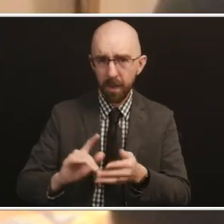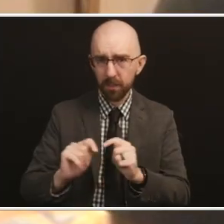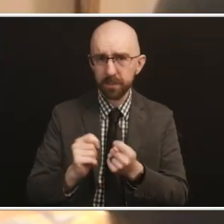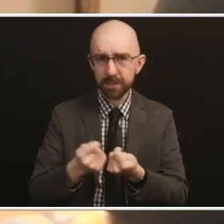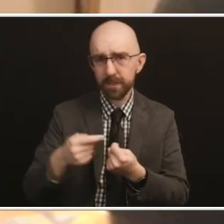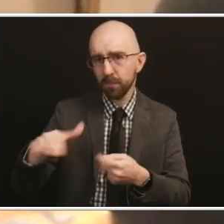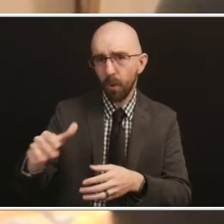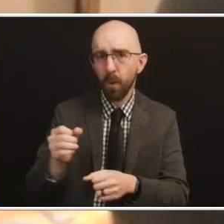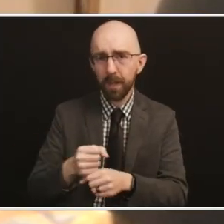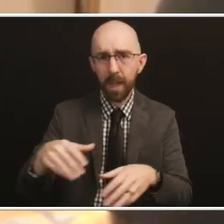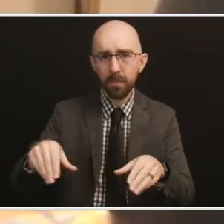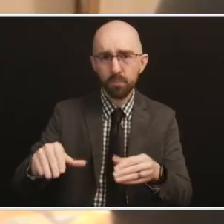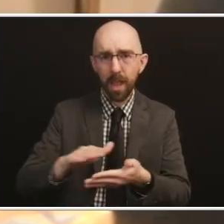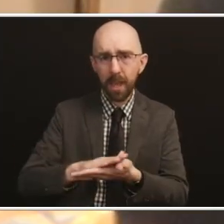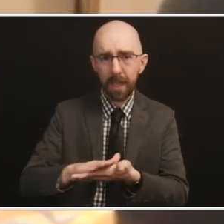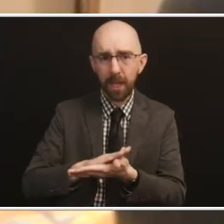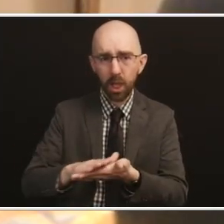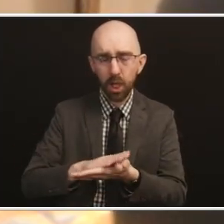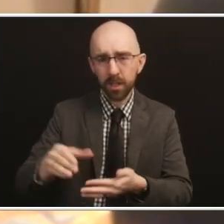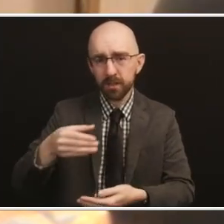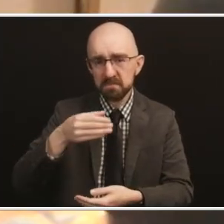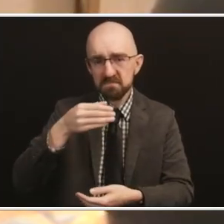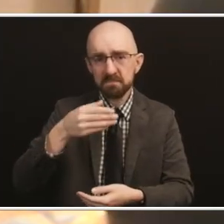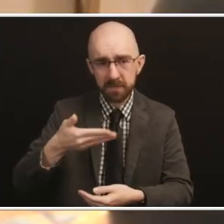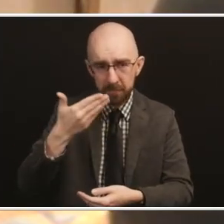cleaner to have you smell that scent?